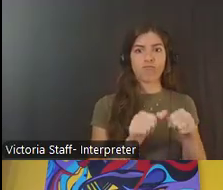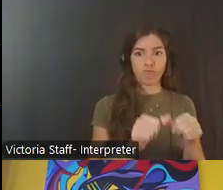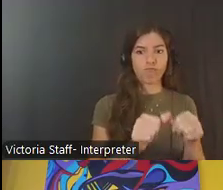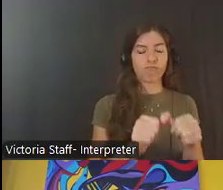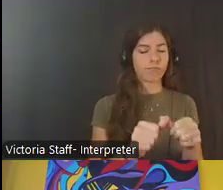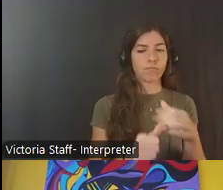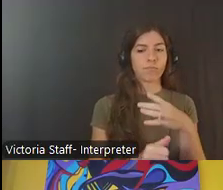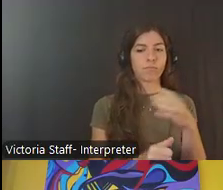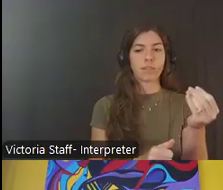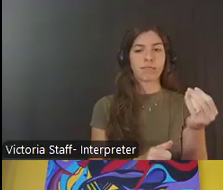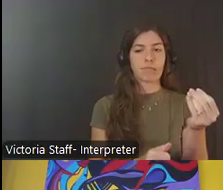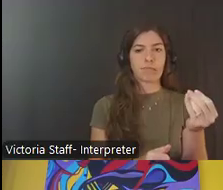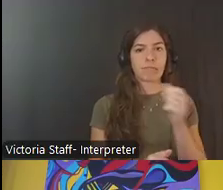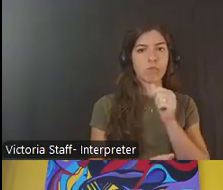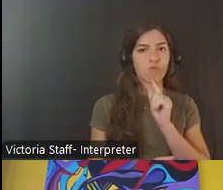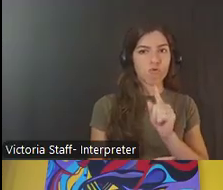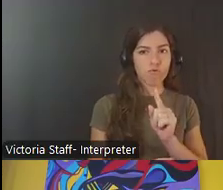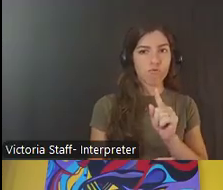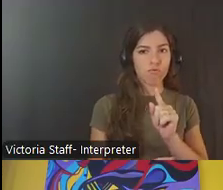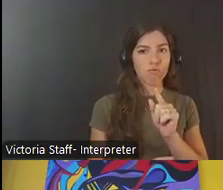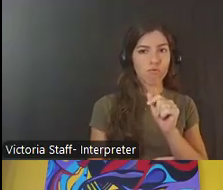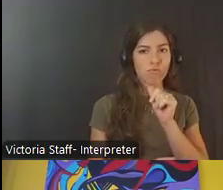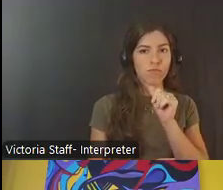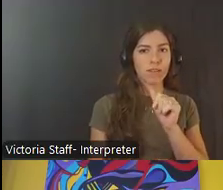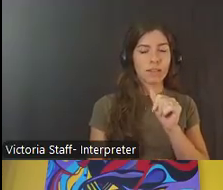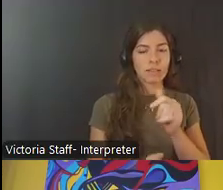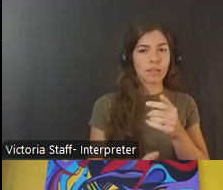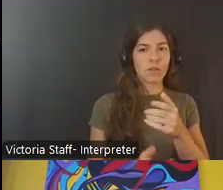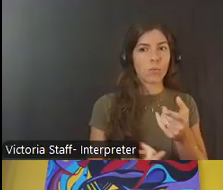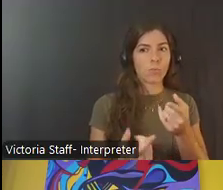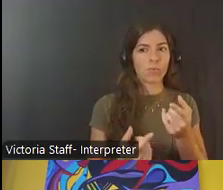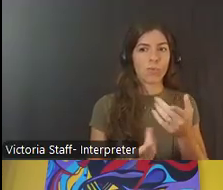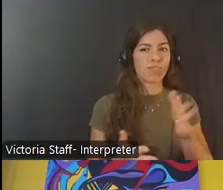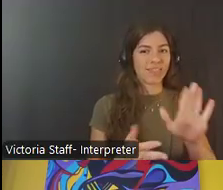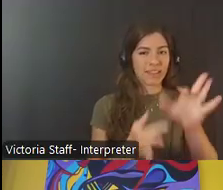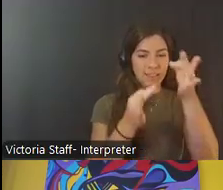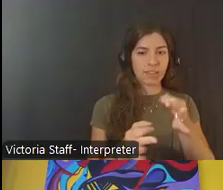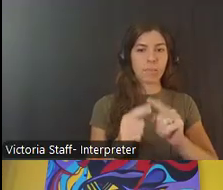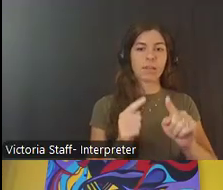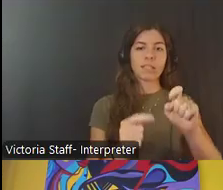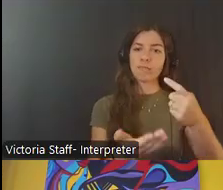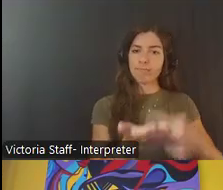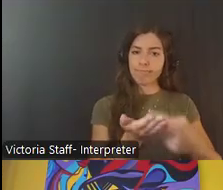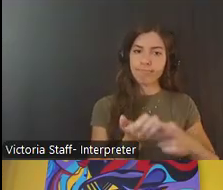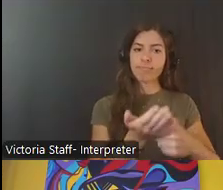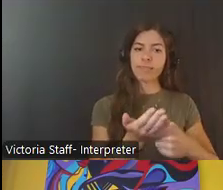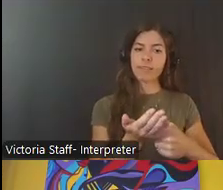and we're not sure. I don't think anyone's landed at a conclusion, but we need to kind of key into that discussion and understand what discussion